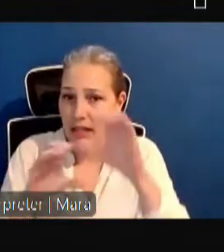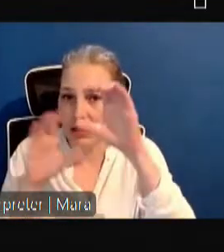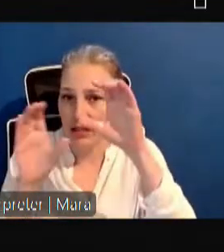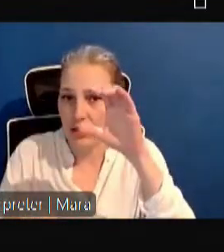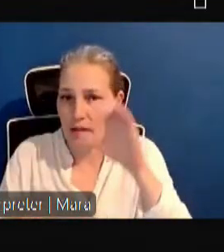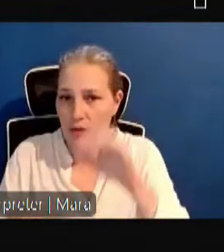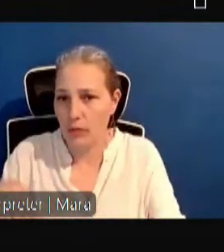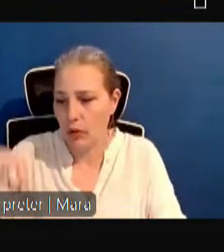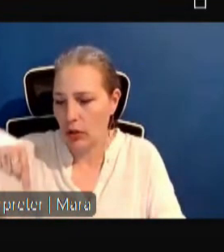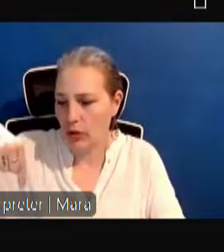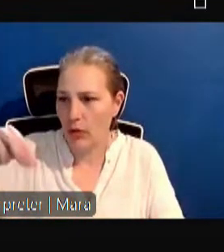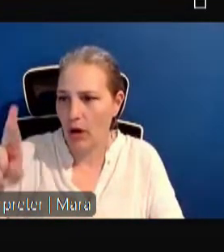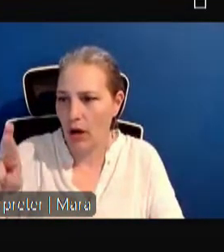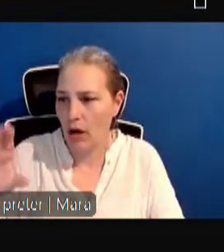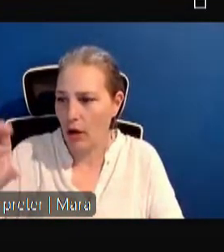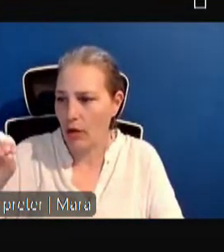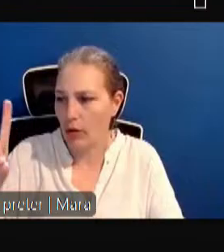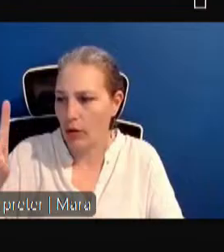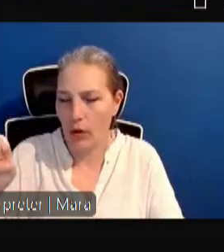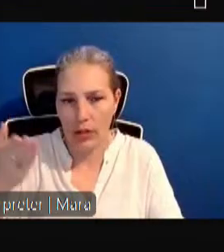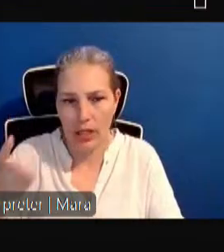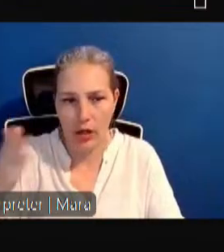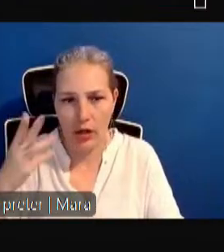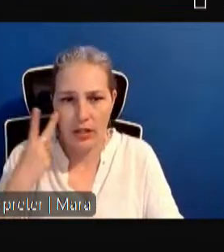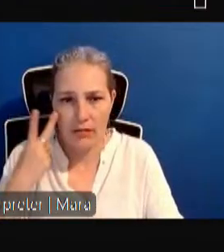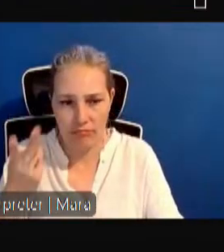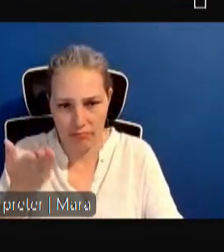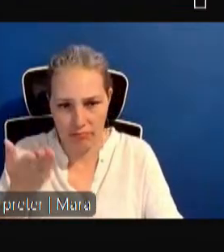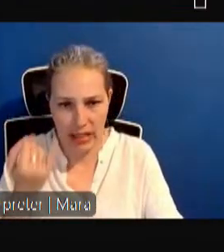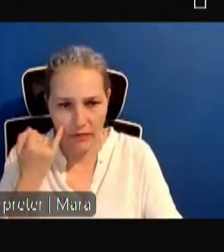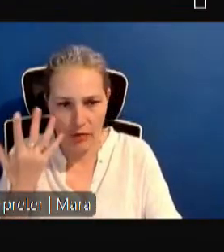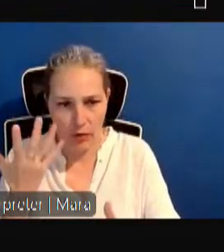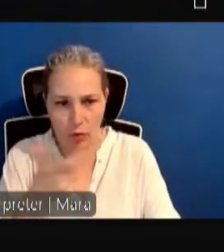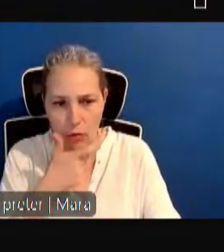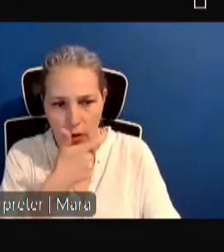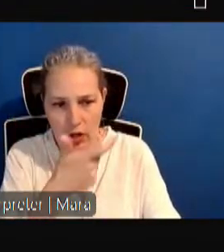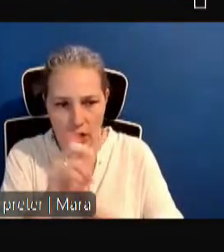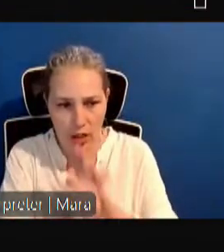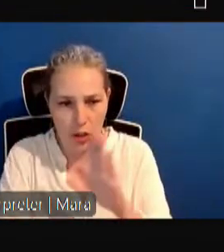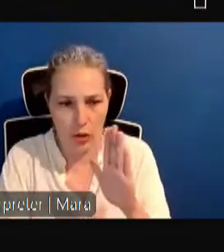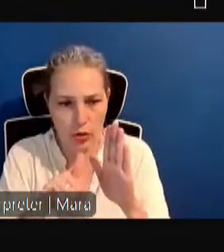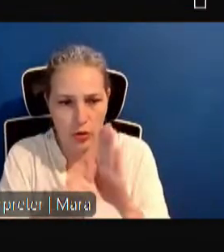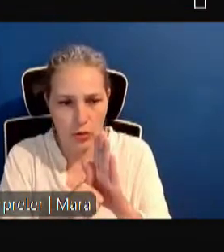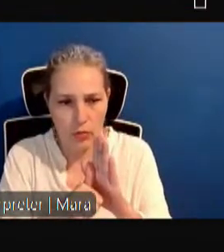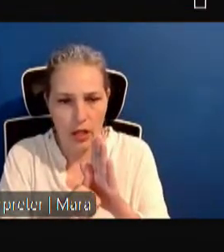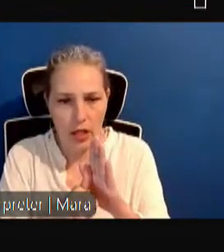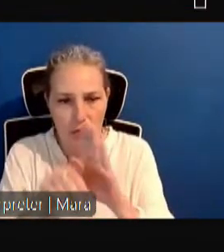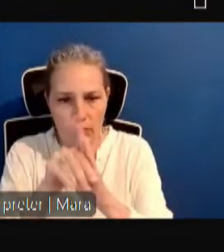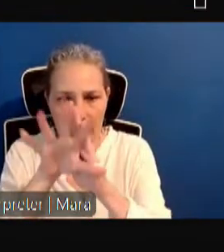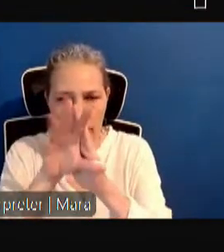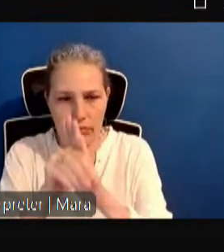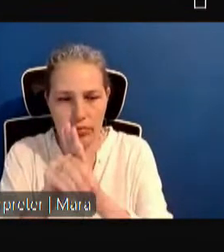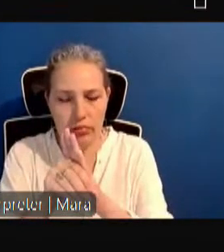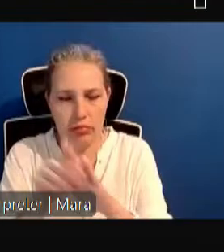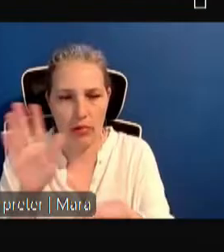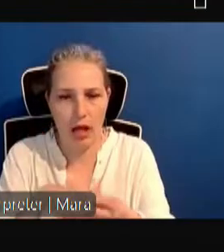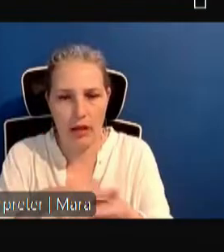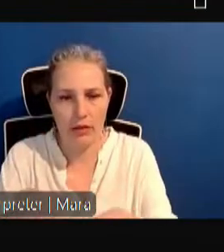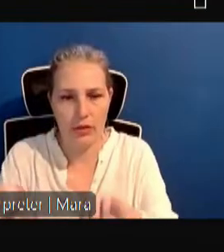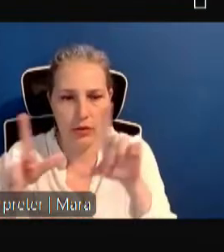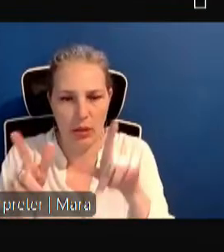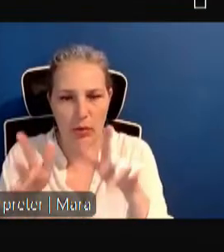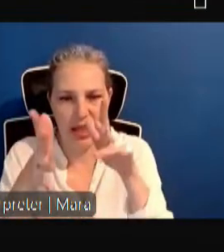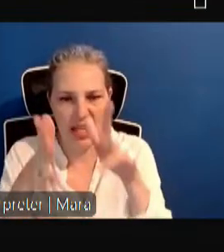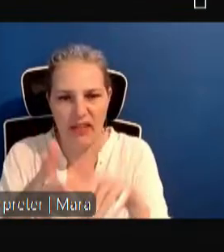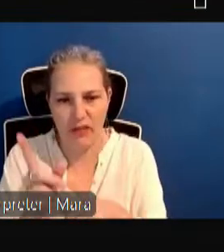For those of you on YouTube that would like to join us, please scan the QR code on your screen. We'll leave it up for about another minute